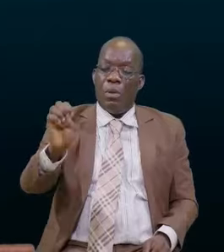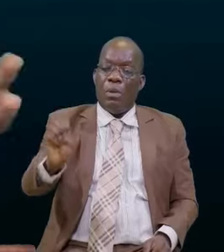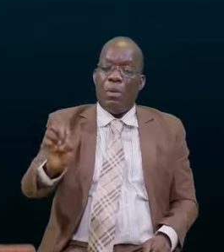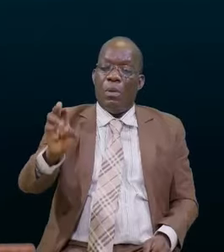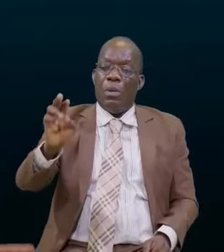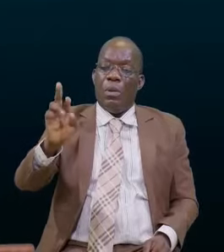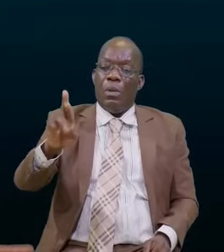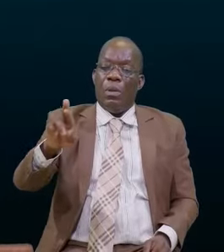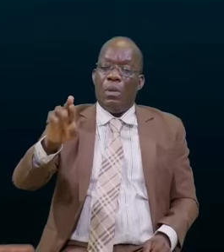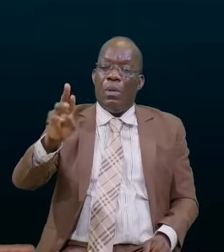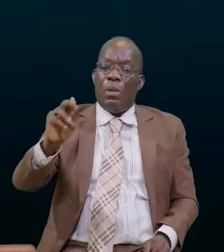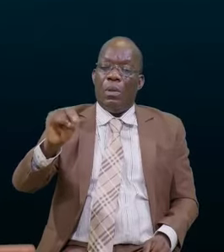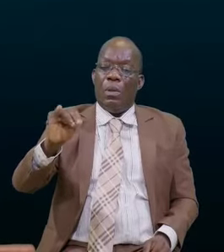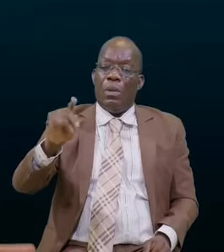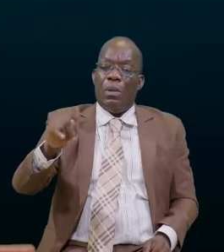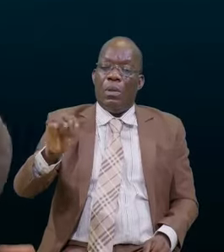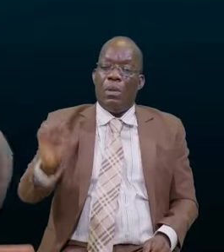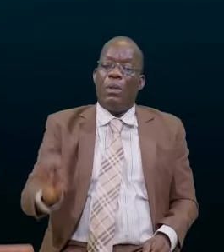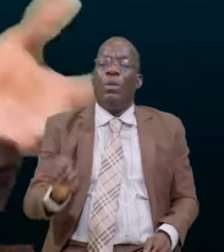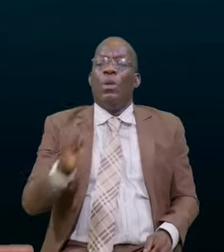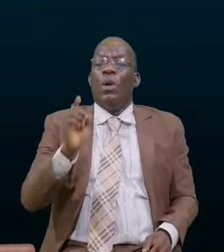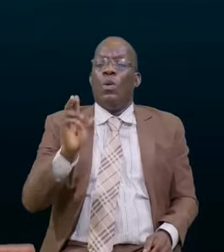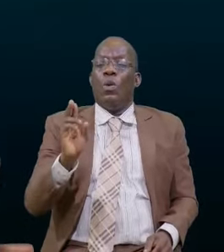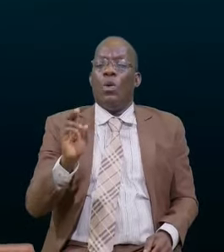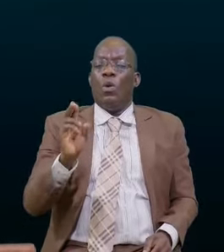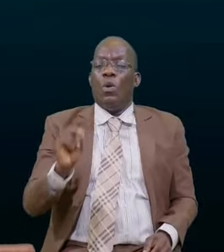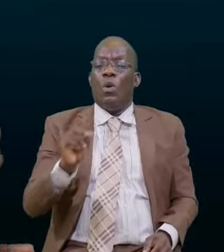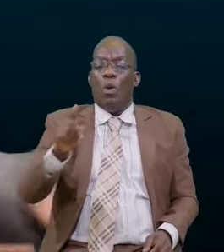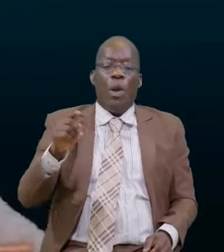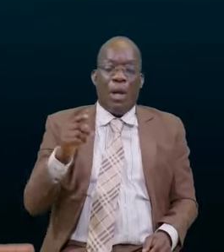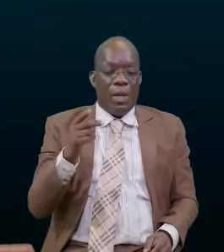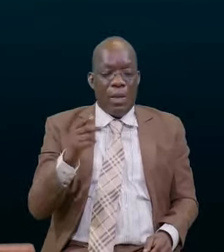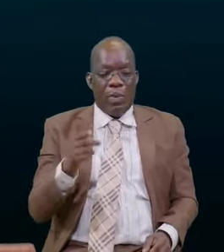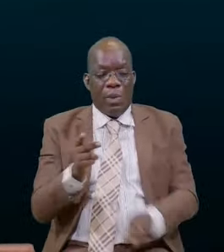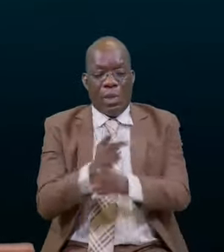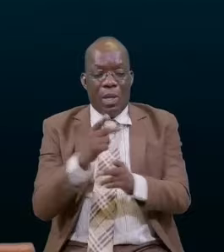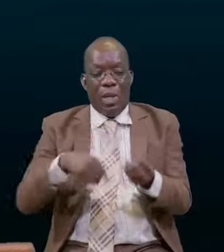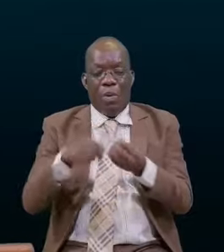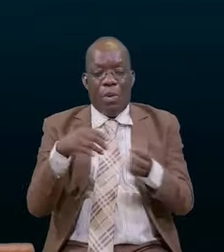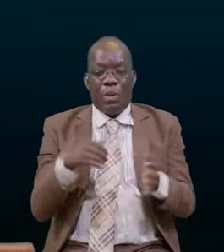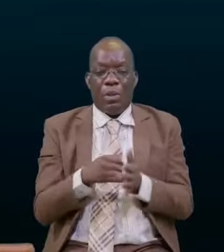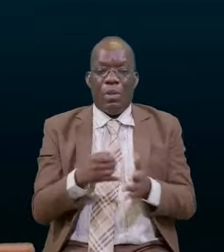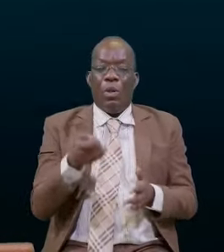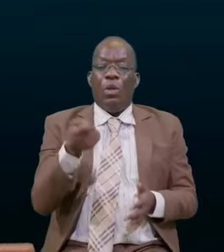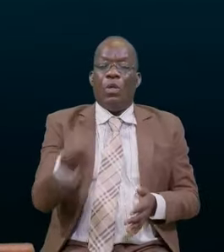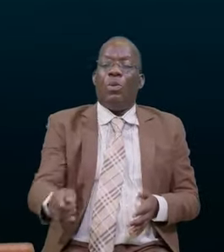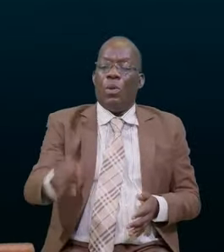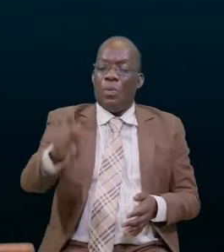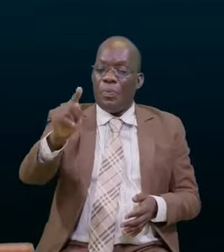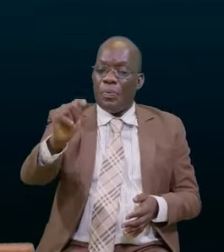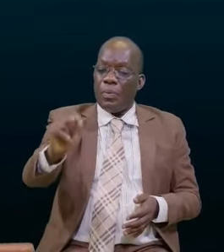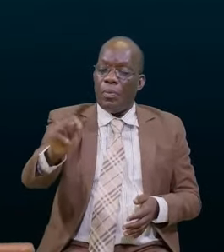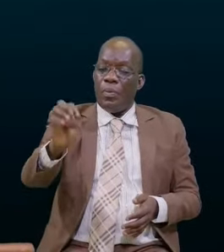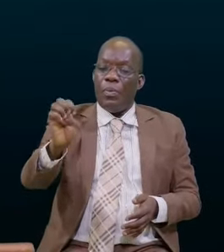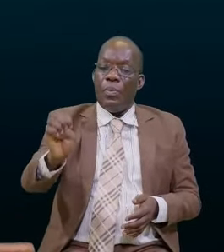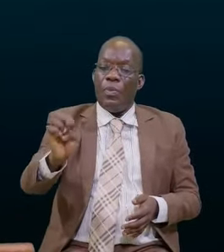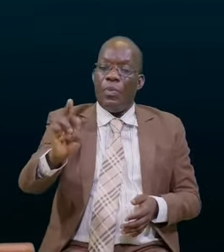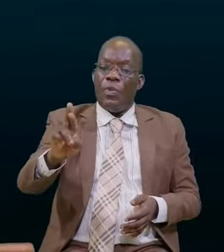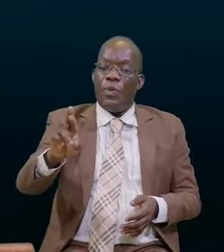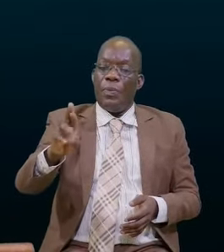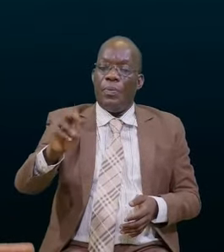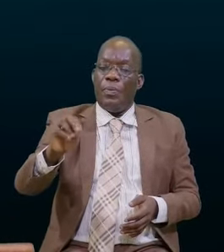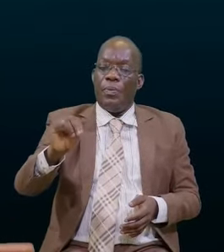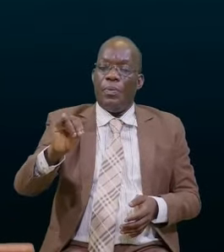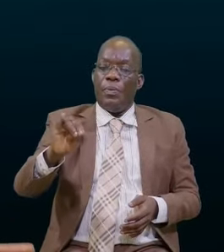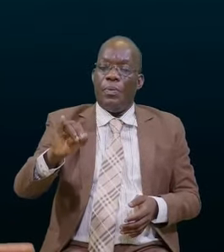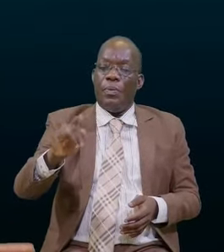and nobody seems to care no Little T just entering into the house by the time you know